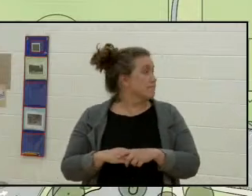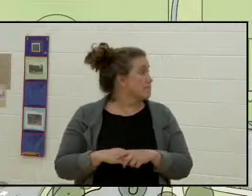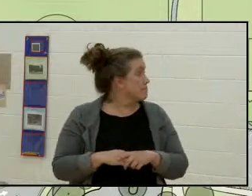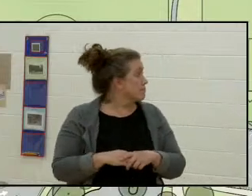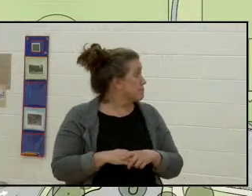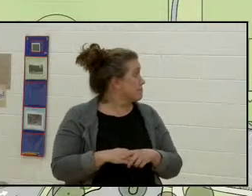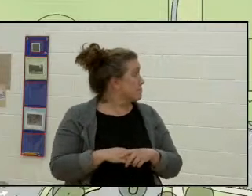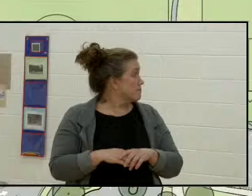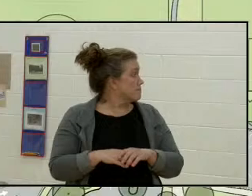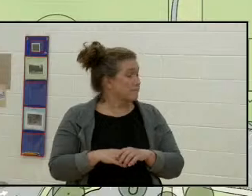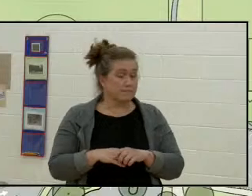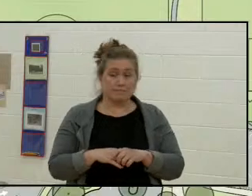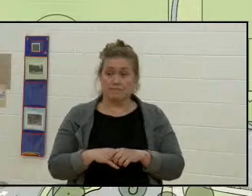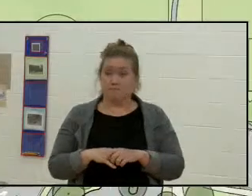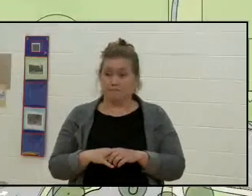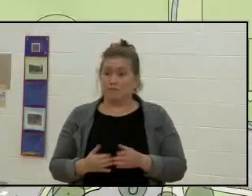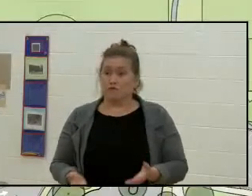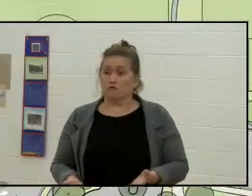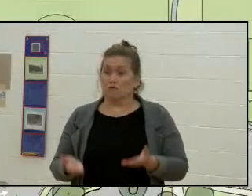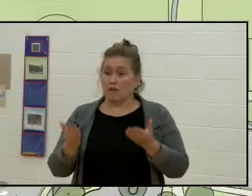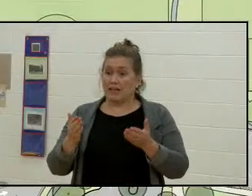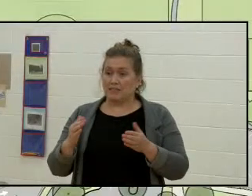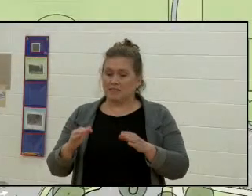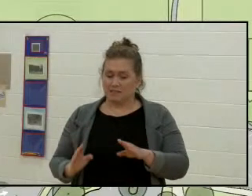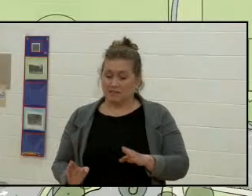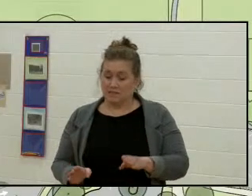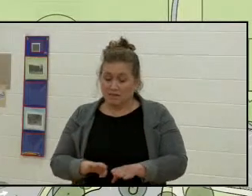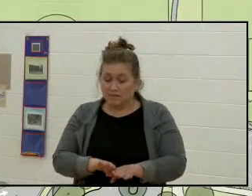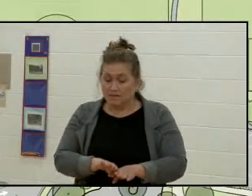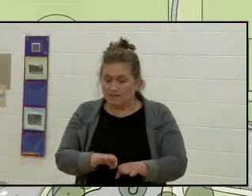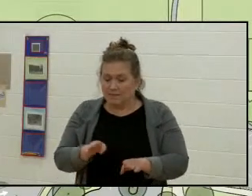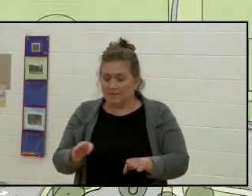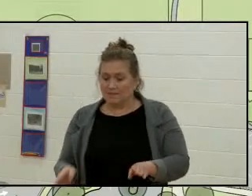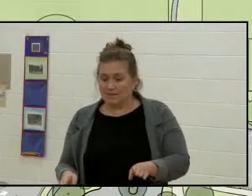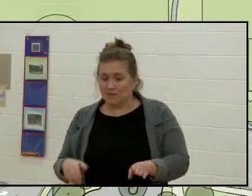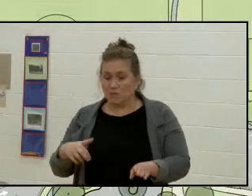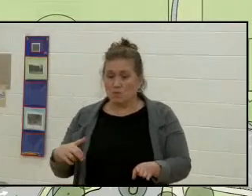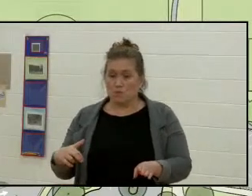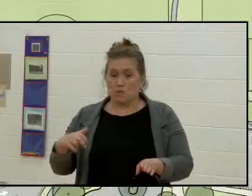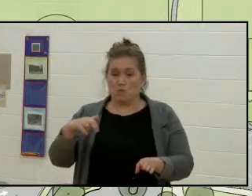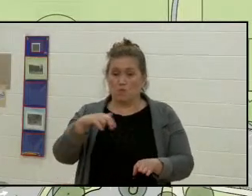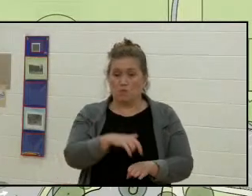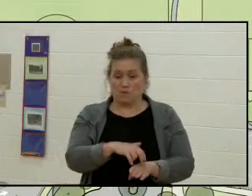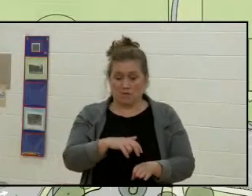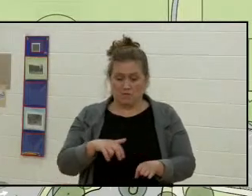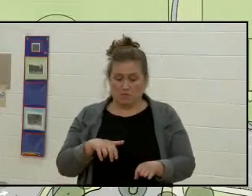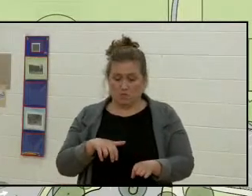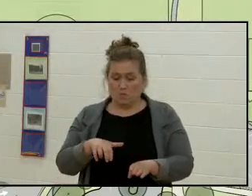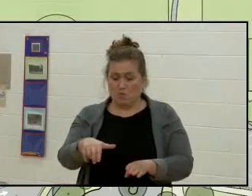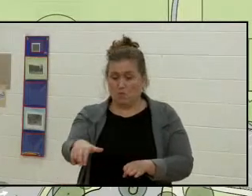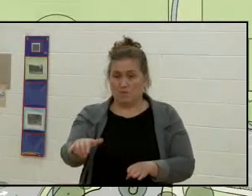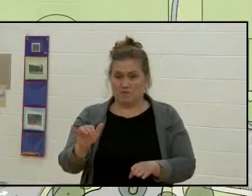crosswalks for access to these areas in a safer manner than exists now.